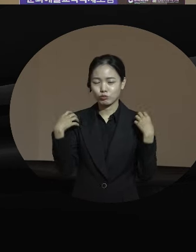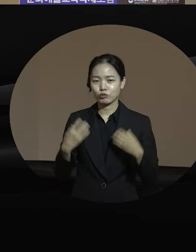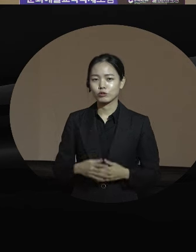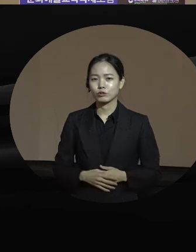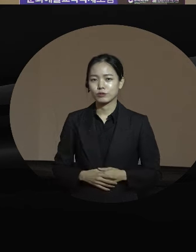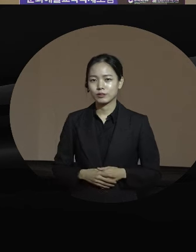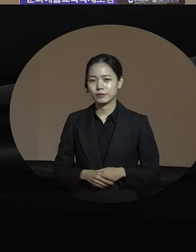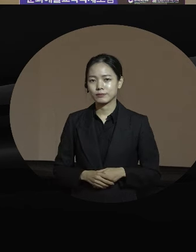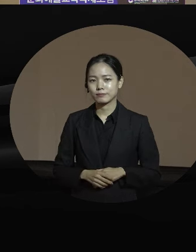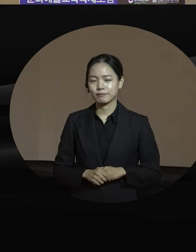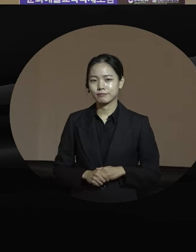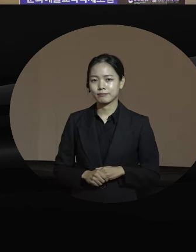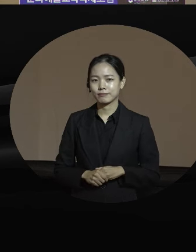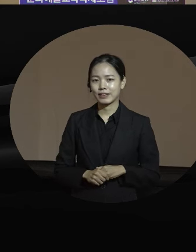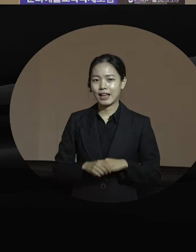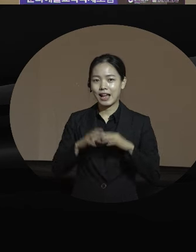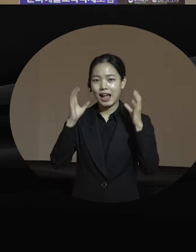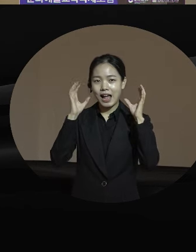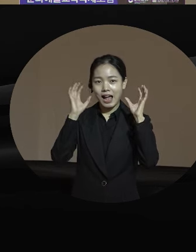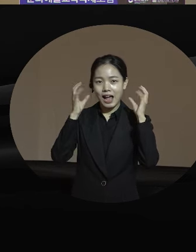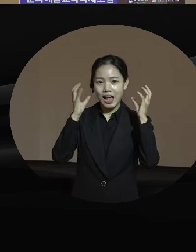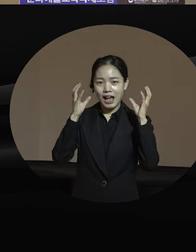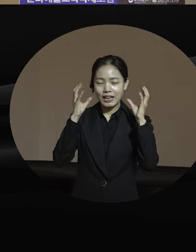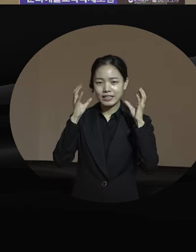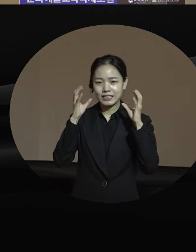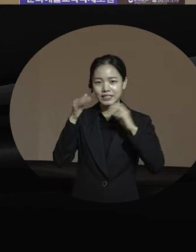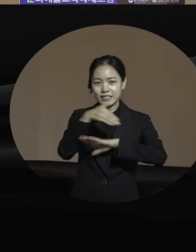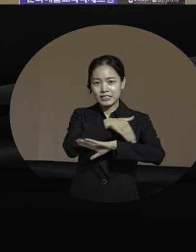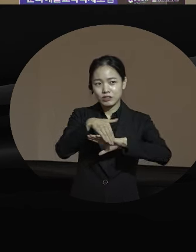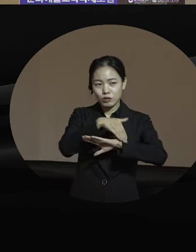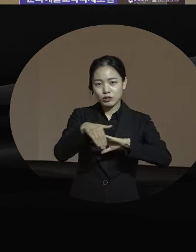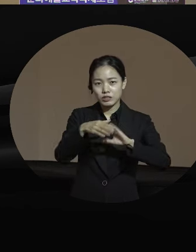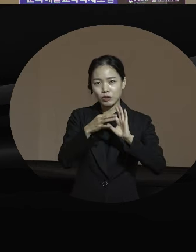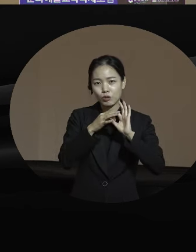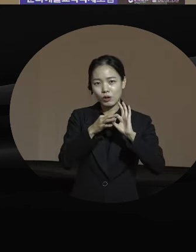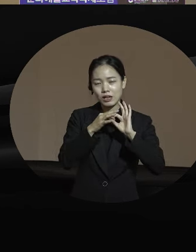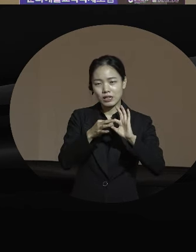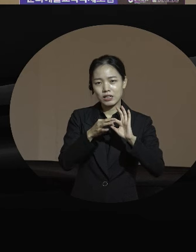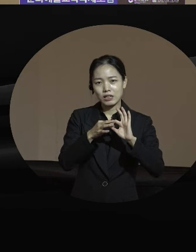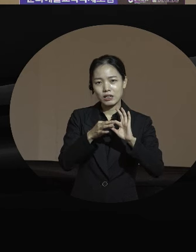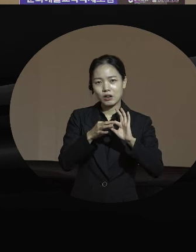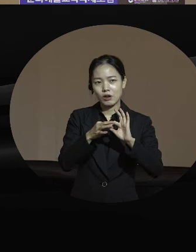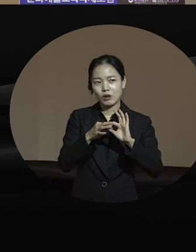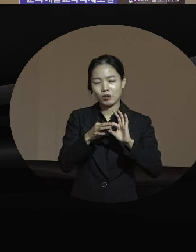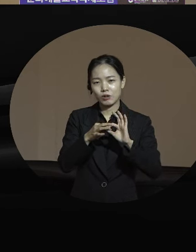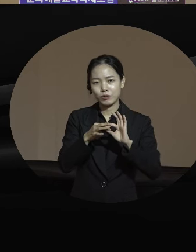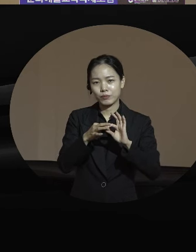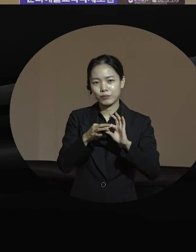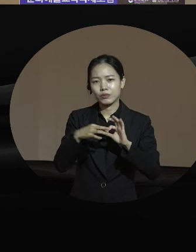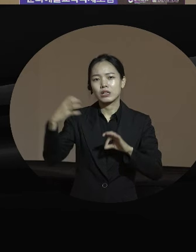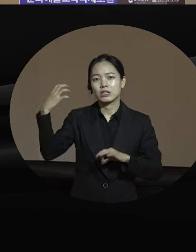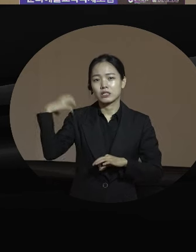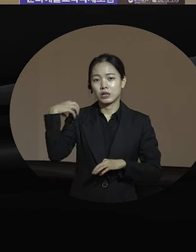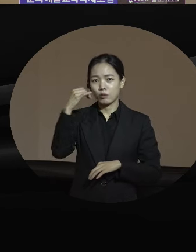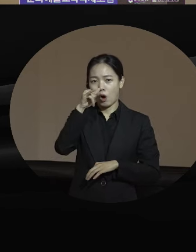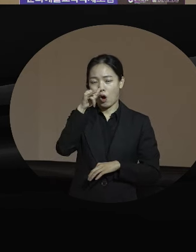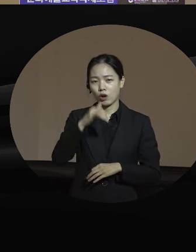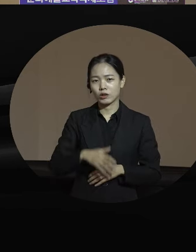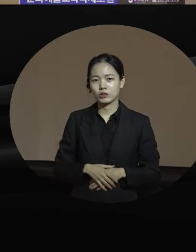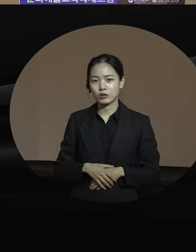implementation plan for the child strategy policies during its term of office. The new implementation plan is